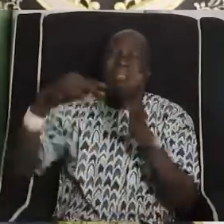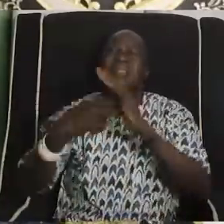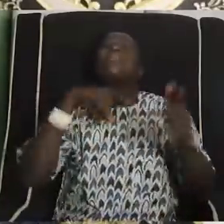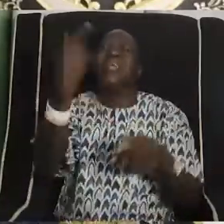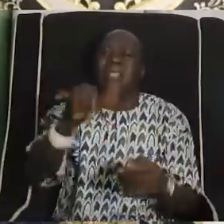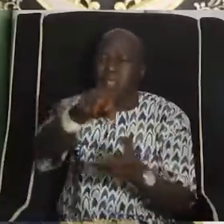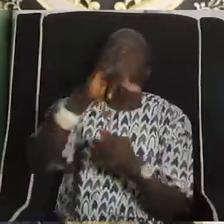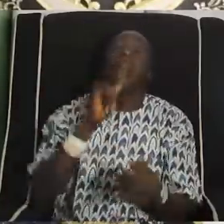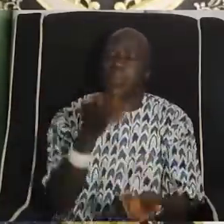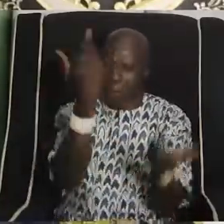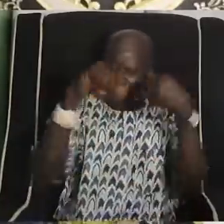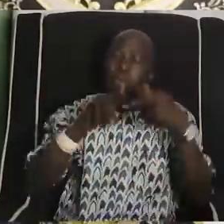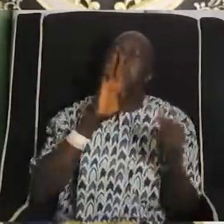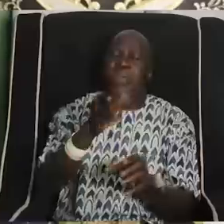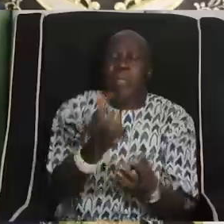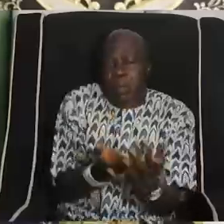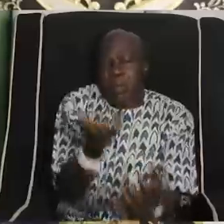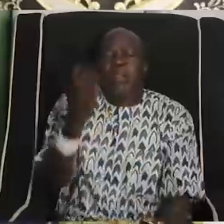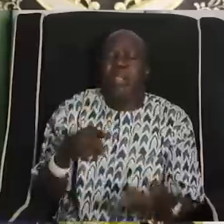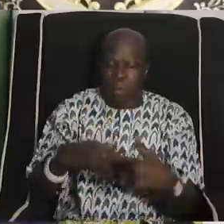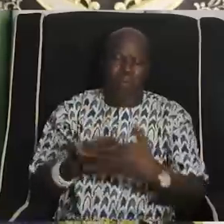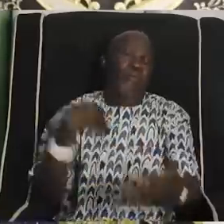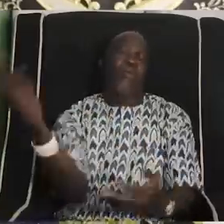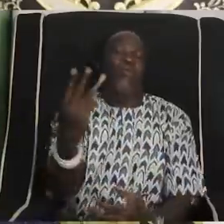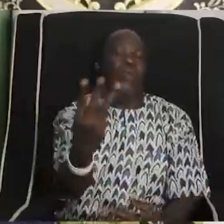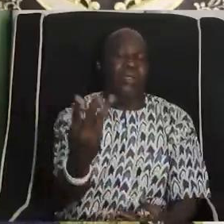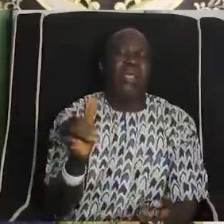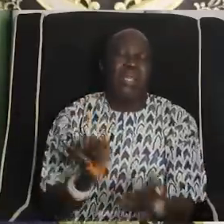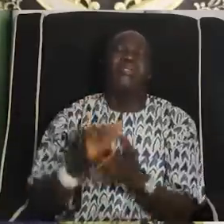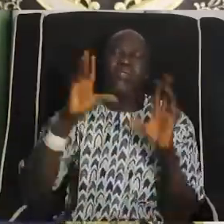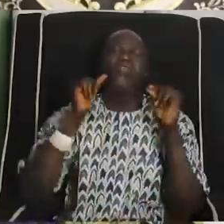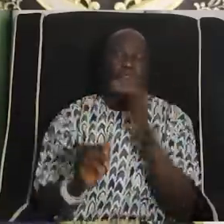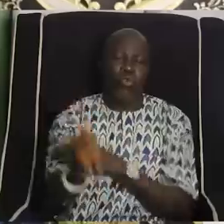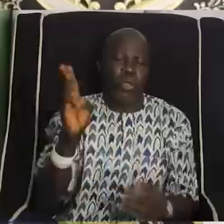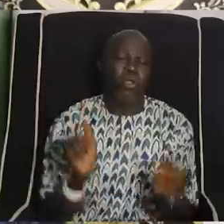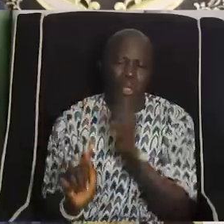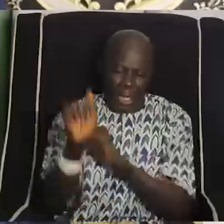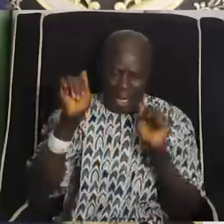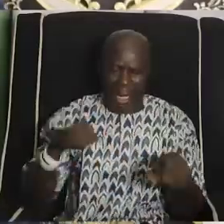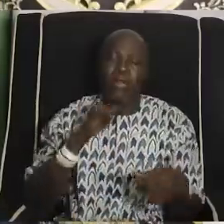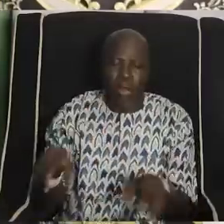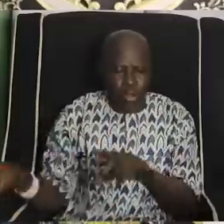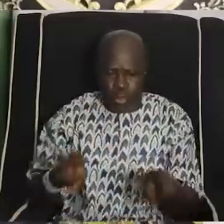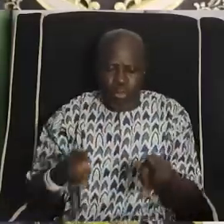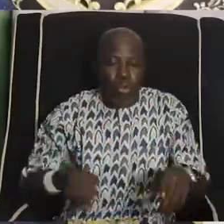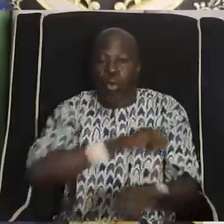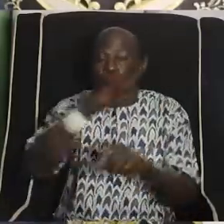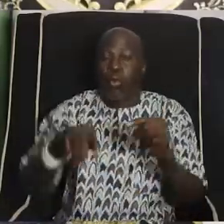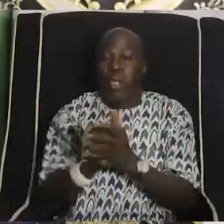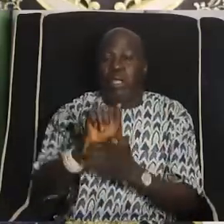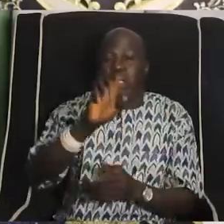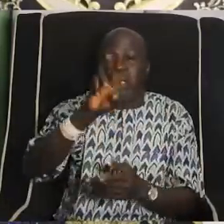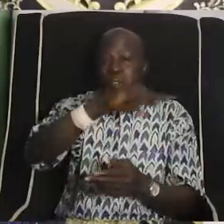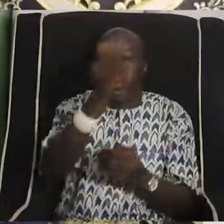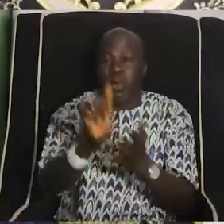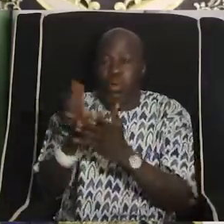say you can never become a millionaire before Wednesday. On the one alone, later. Ah, there is no way God cannot. When Scorpion fell on last week. When Scorpion wanted